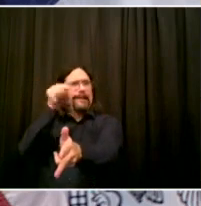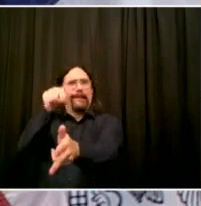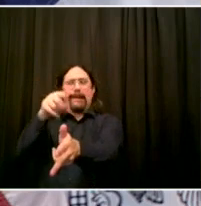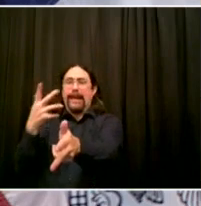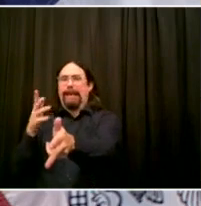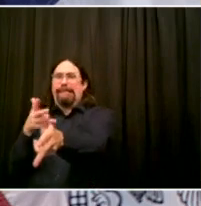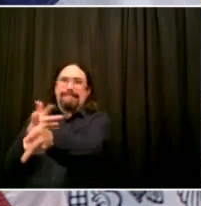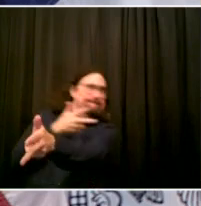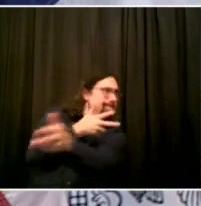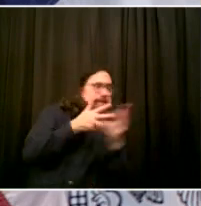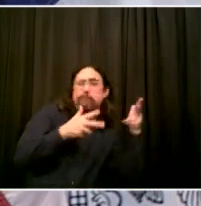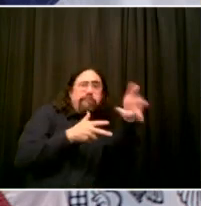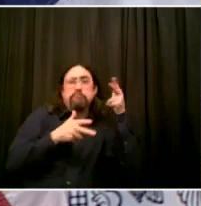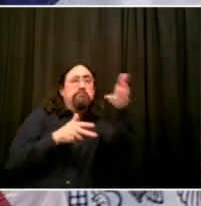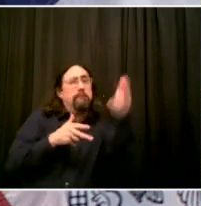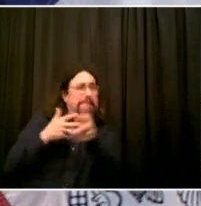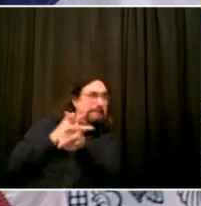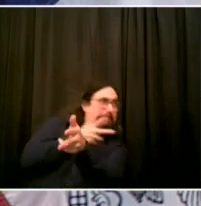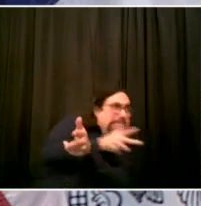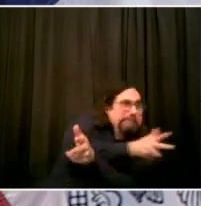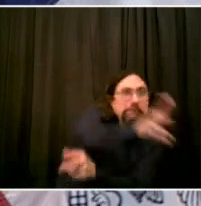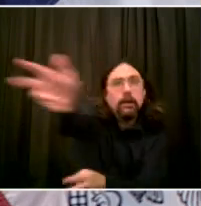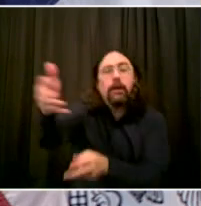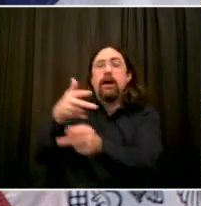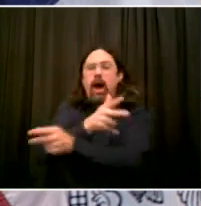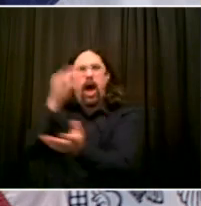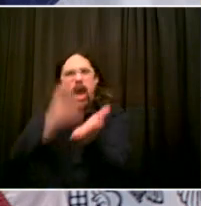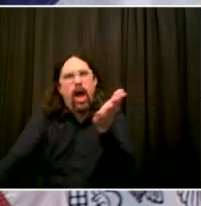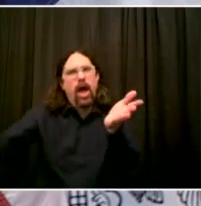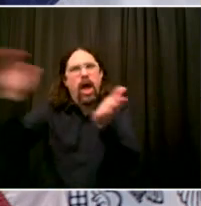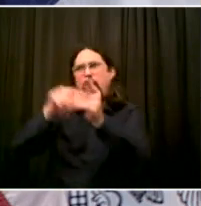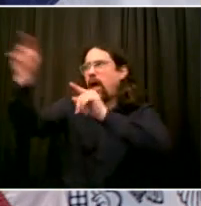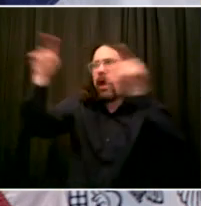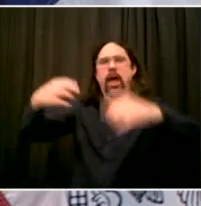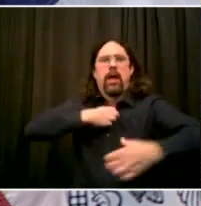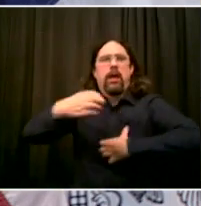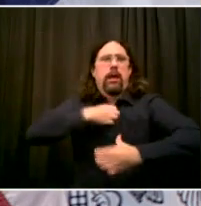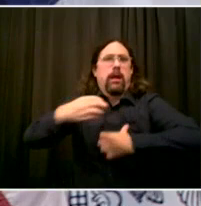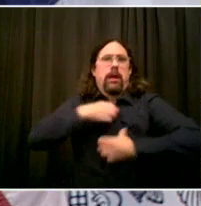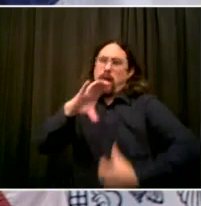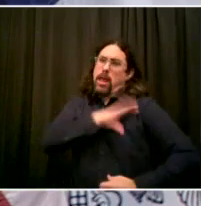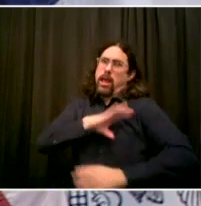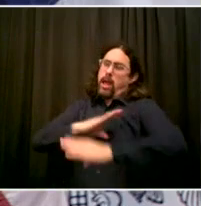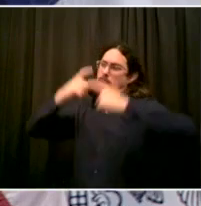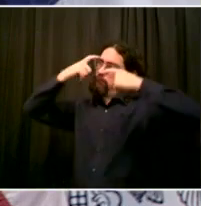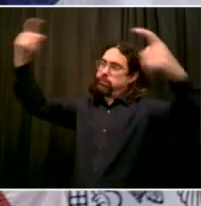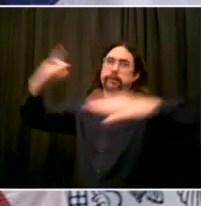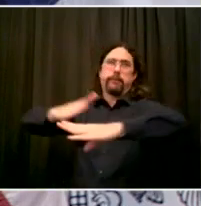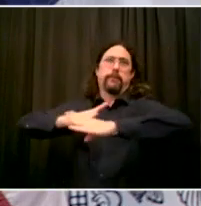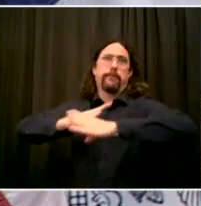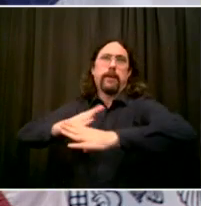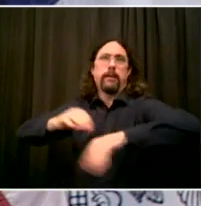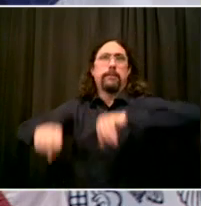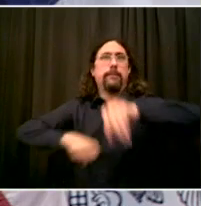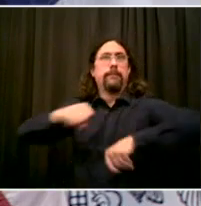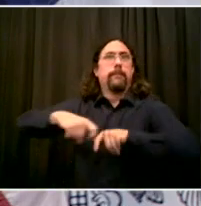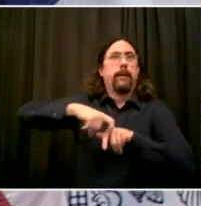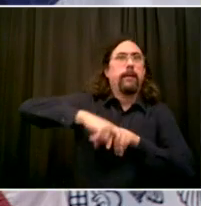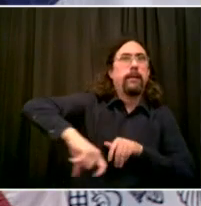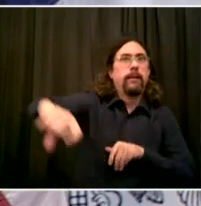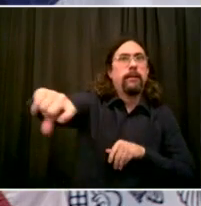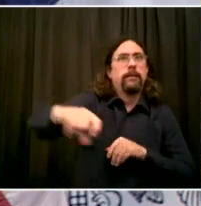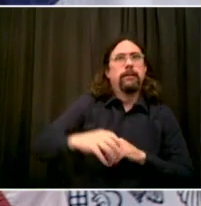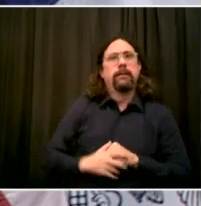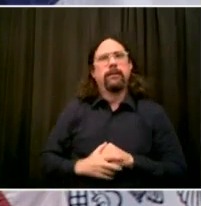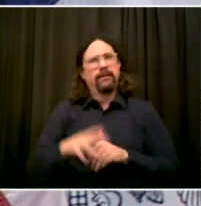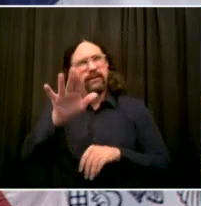Zero. They believe in it. They've put a huge amount of energy into it. We all have to do better. If you say, is there more to do? Yeah. But I don't